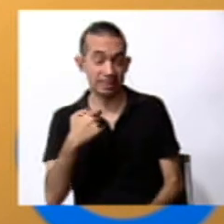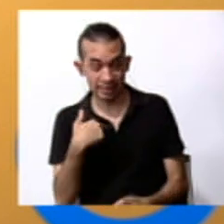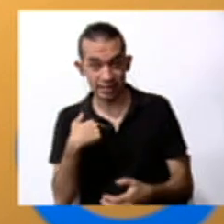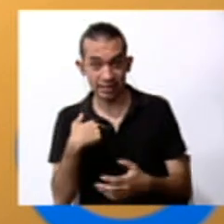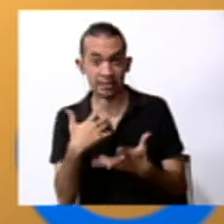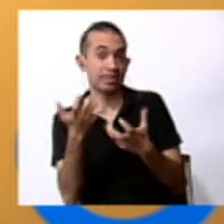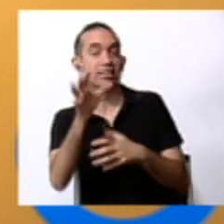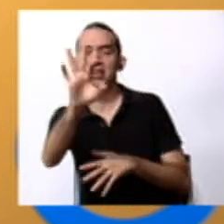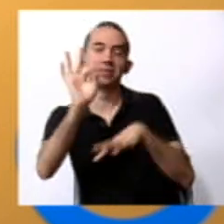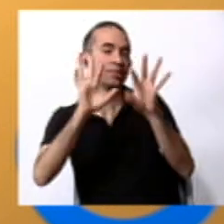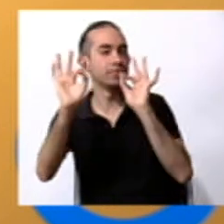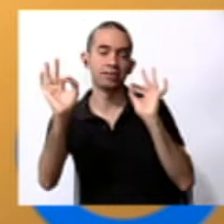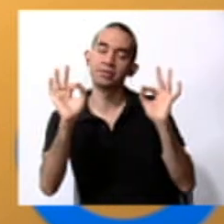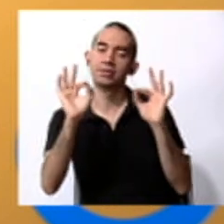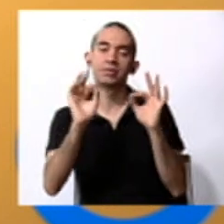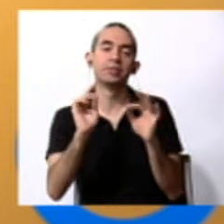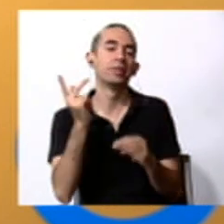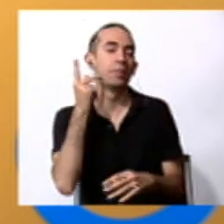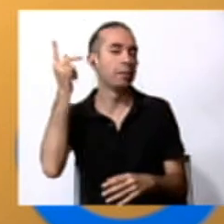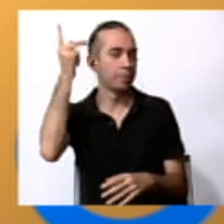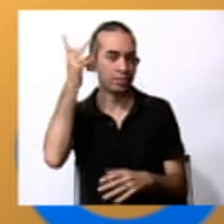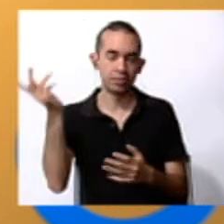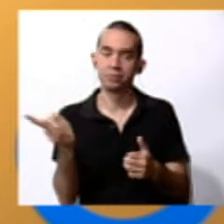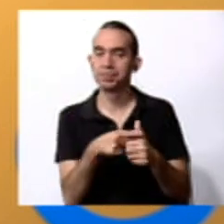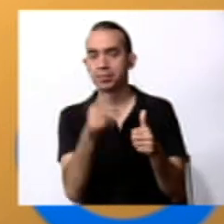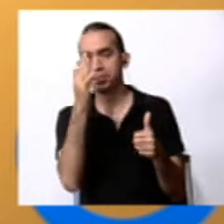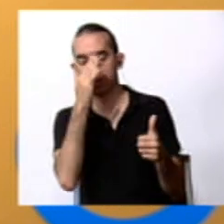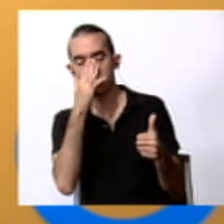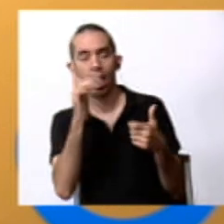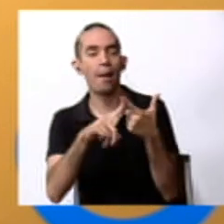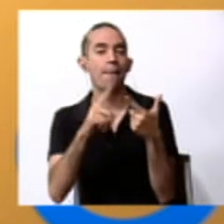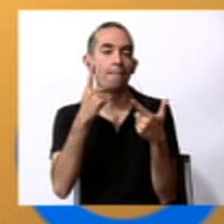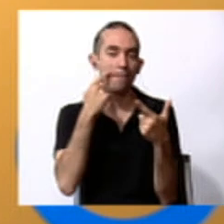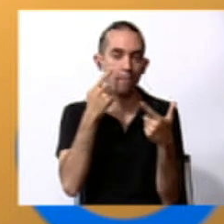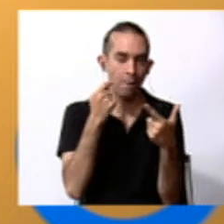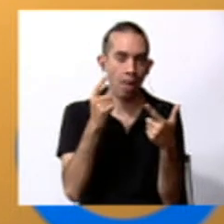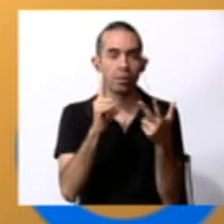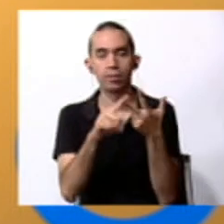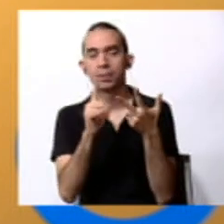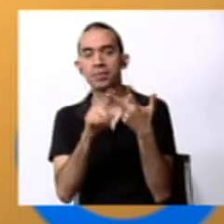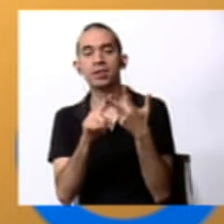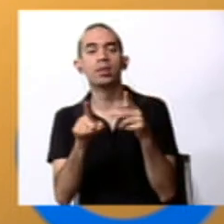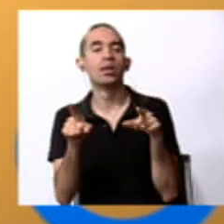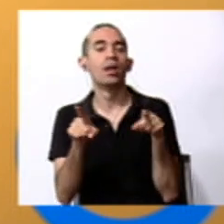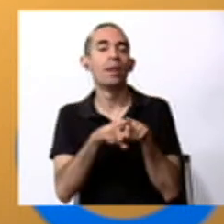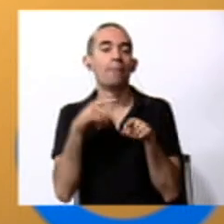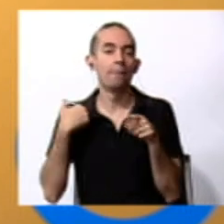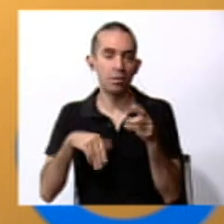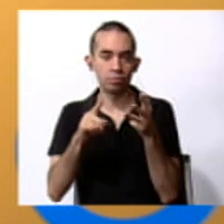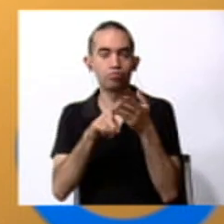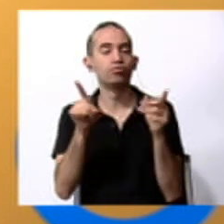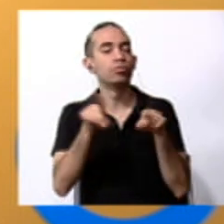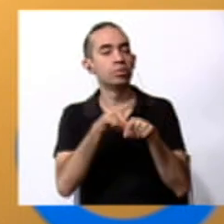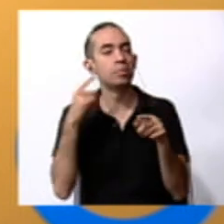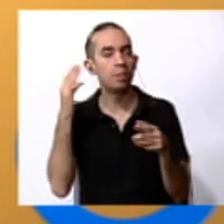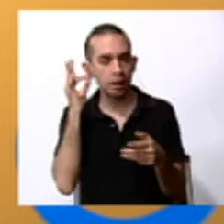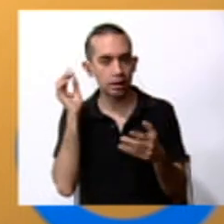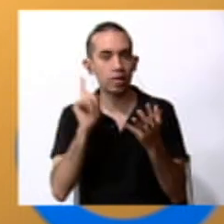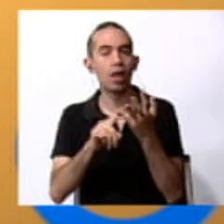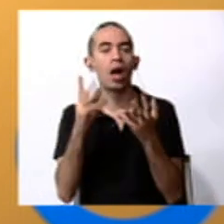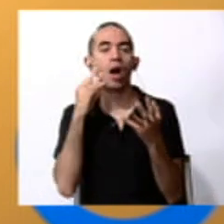to invite all the parents, your mother, your father, your brother, your sister,